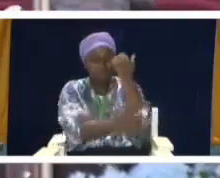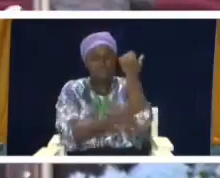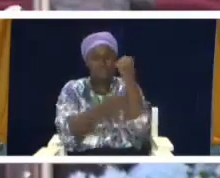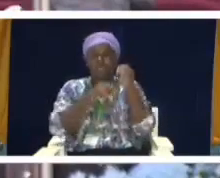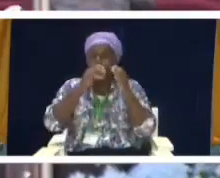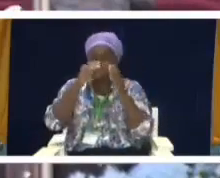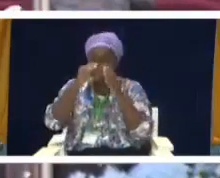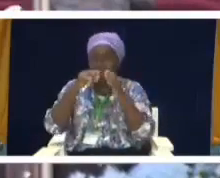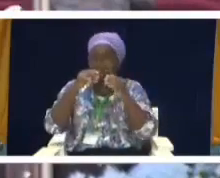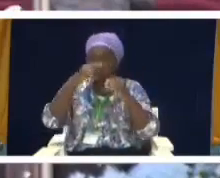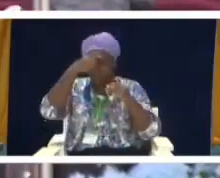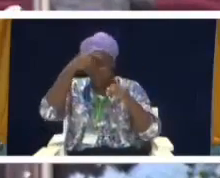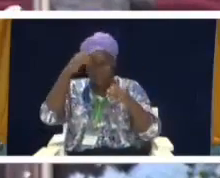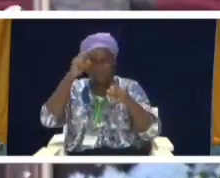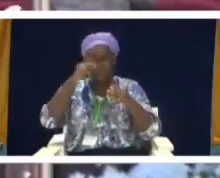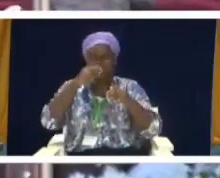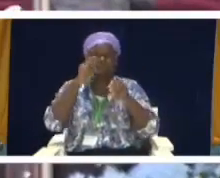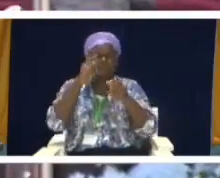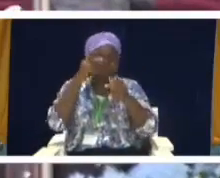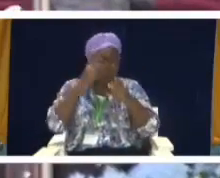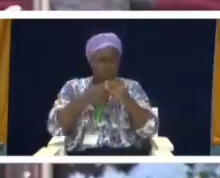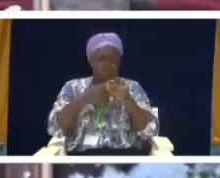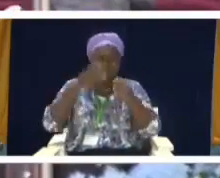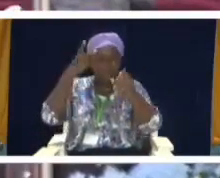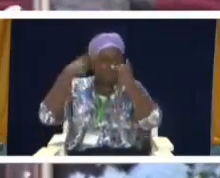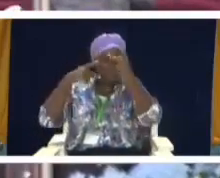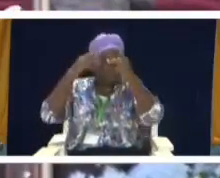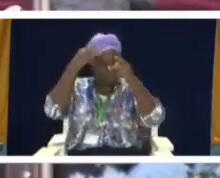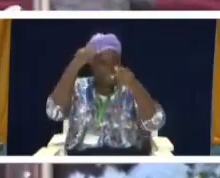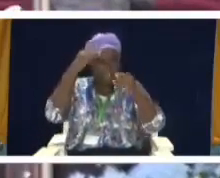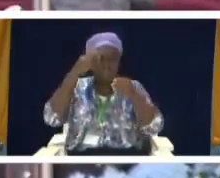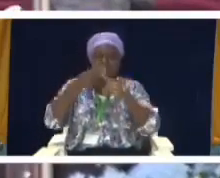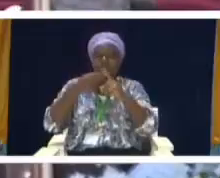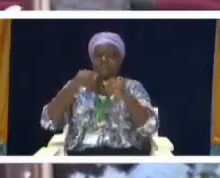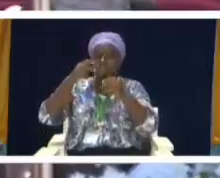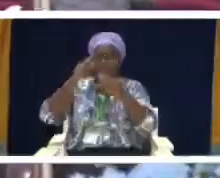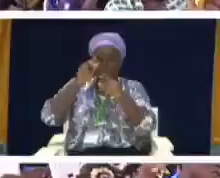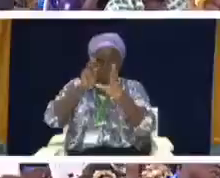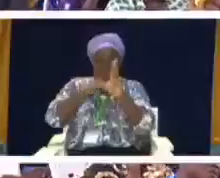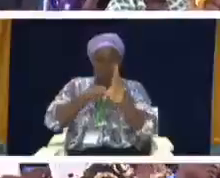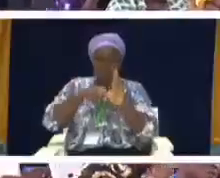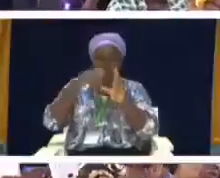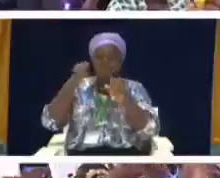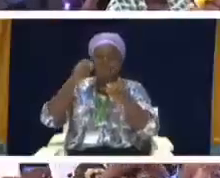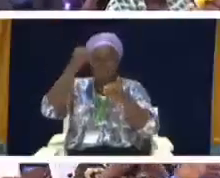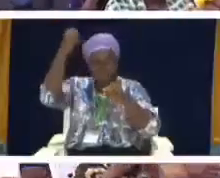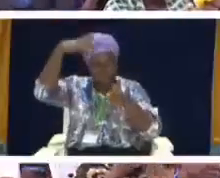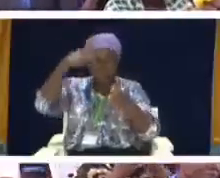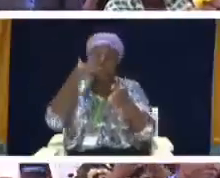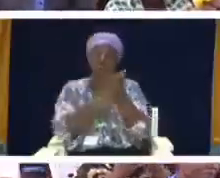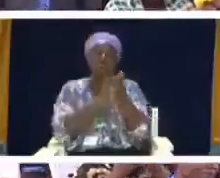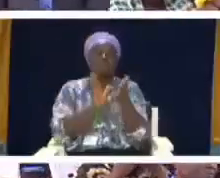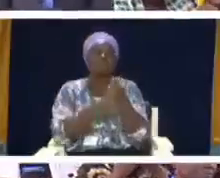of knowledge from the throne of grace. Praise the Lord!